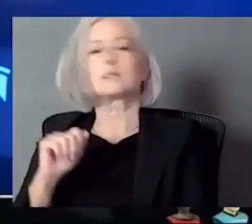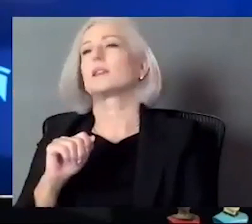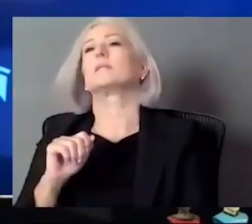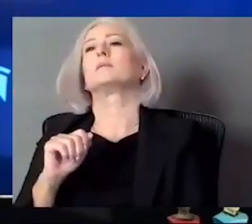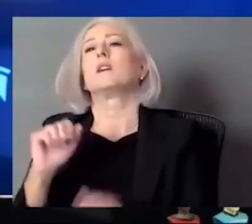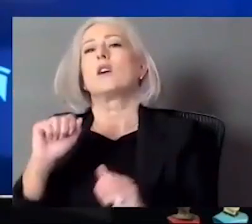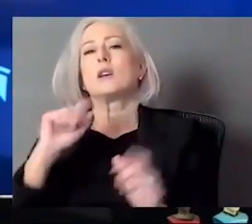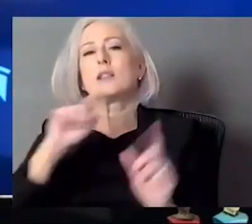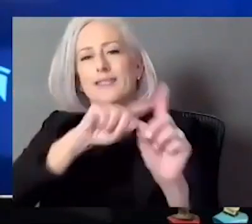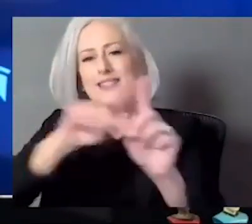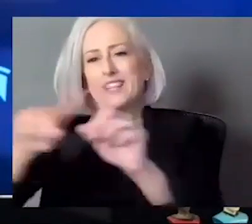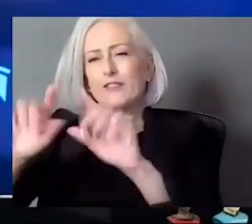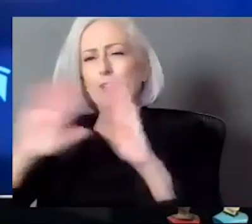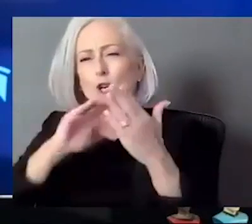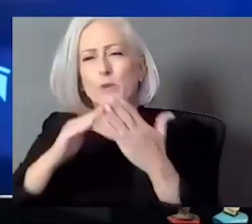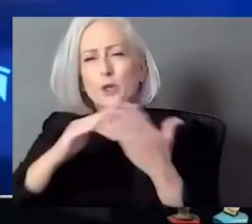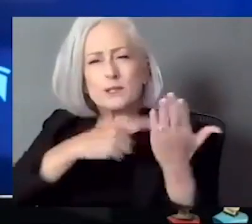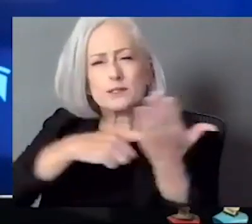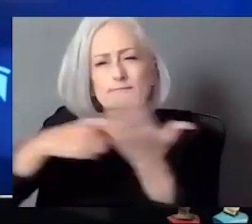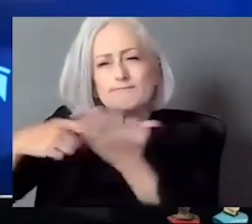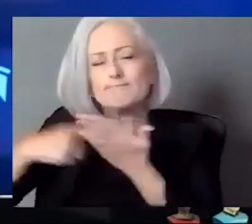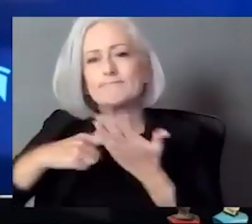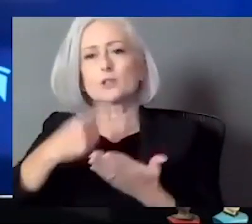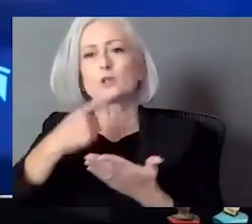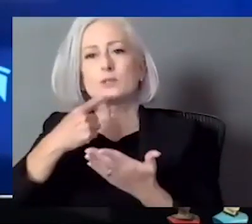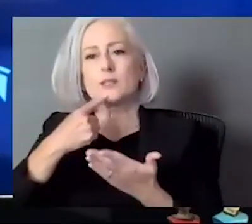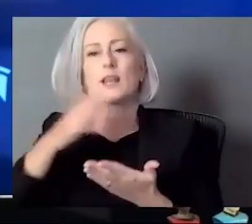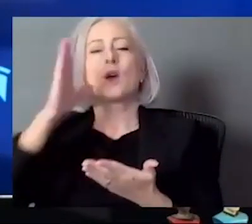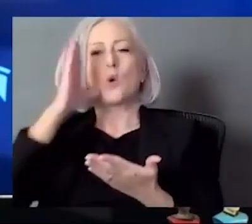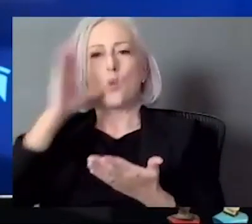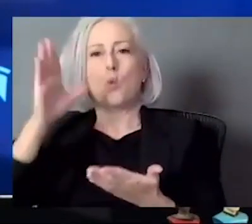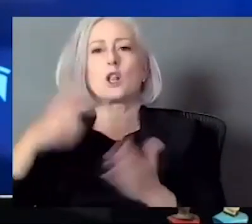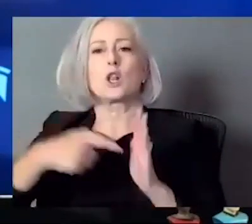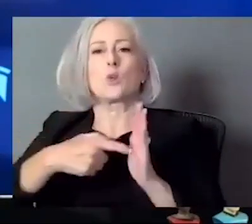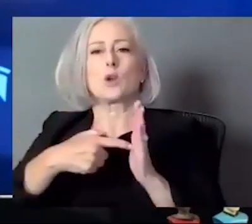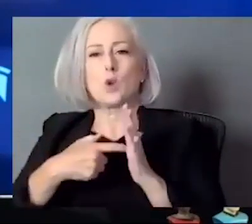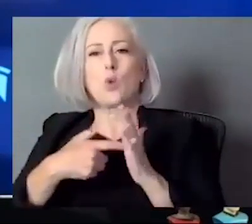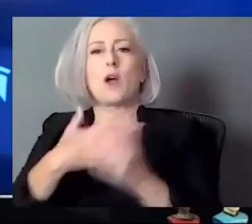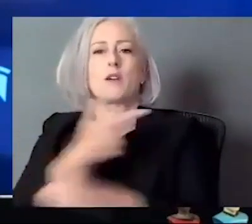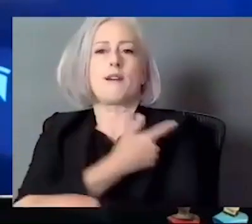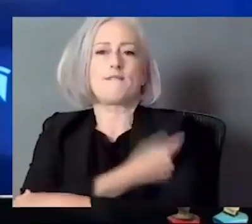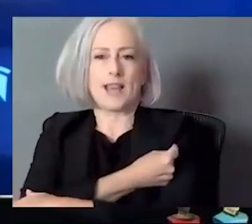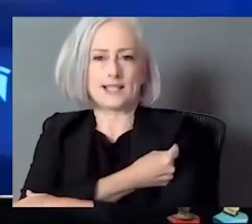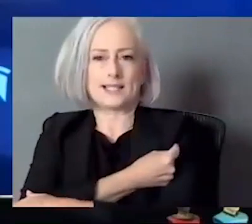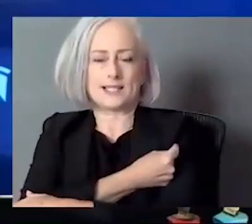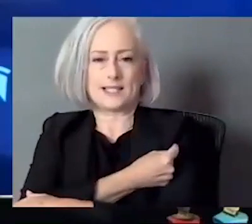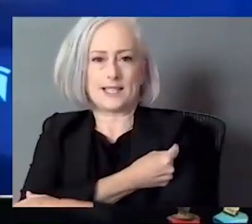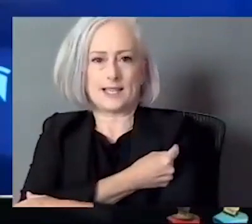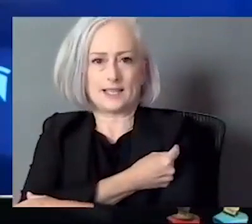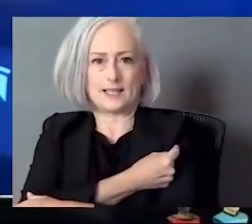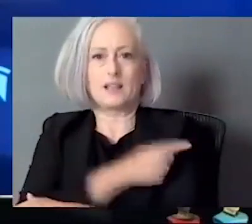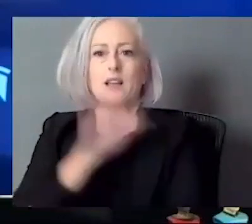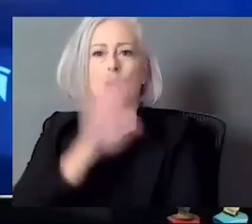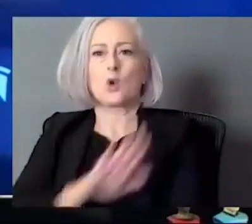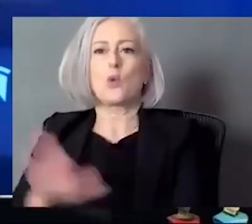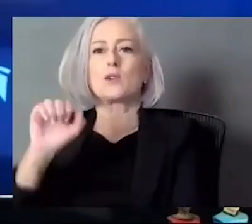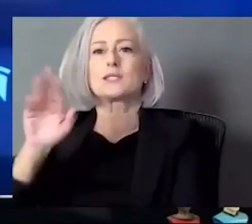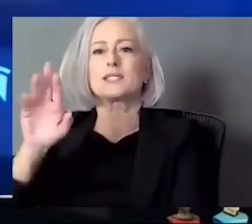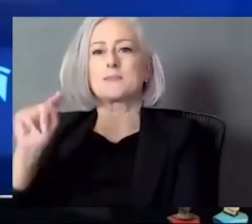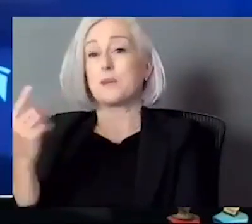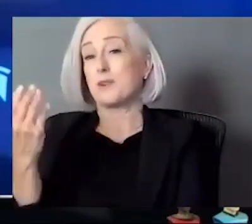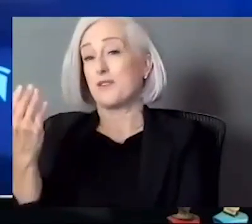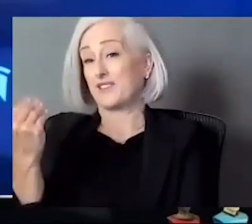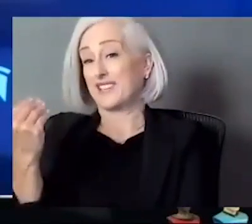saying, we're going to require vaccination either before on or around September 15th, that's a date that's out there for a lot of